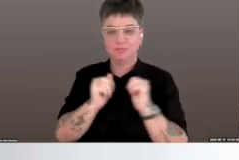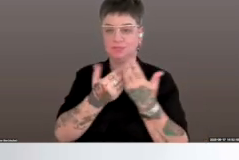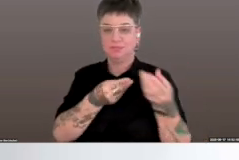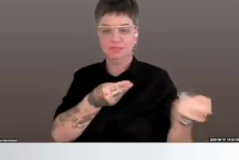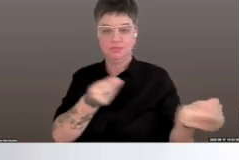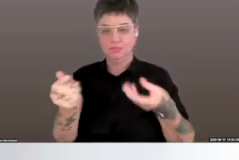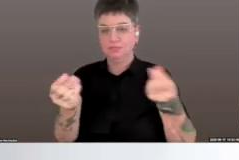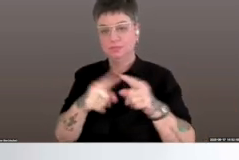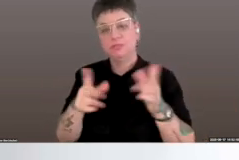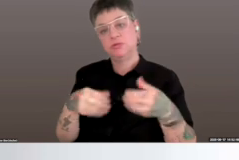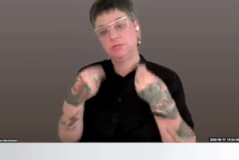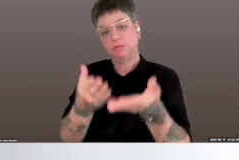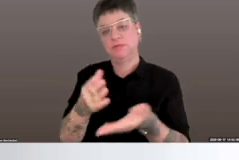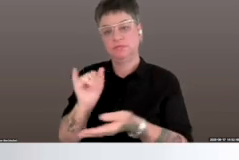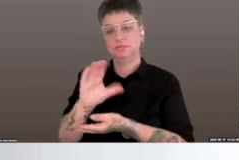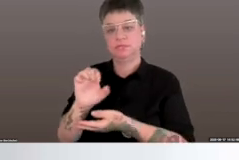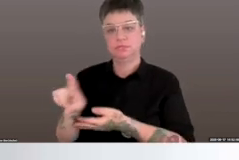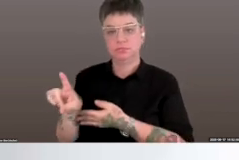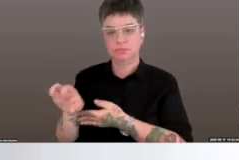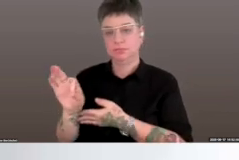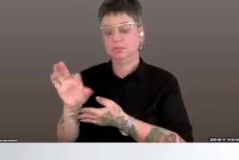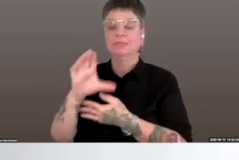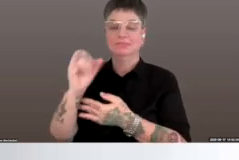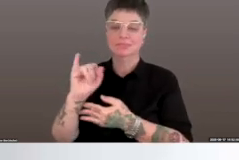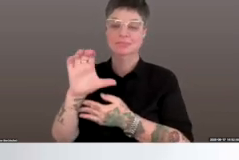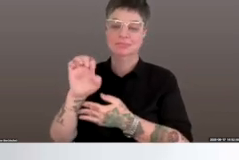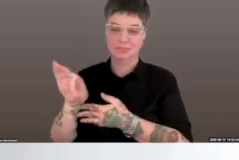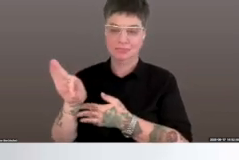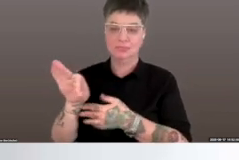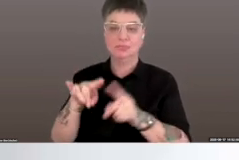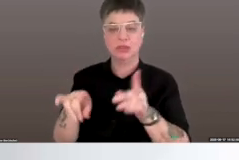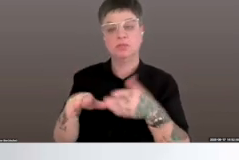to provide funding to ISEF, and at this time I've proposed at least $5 million. All